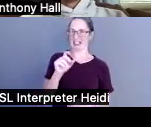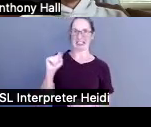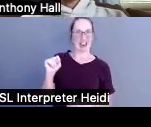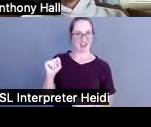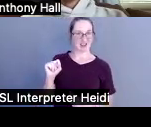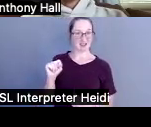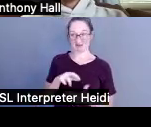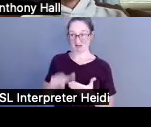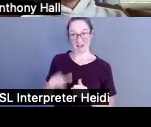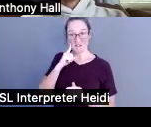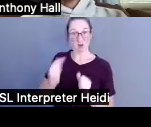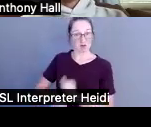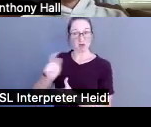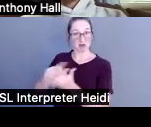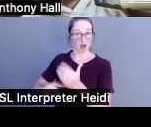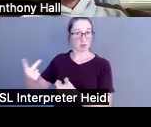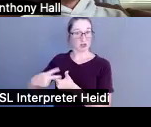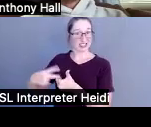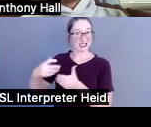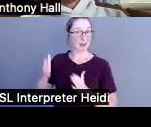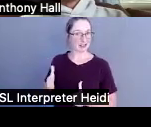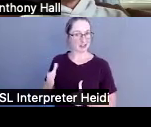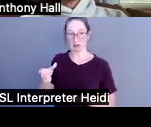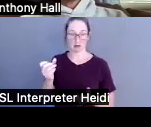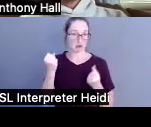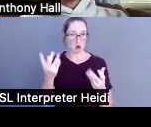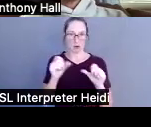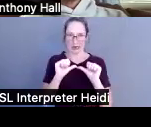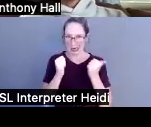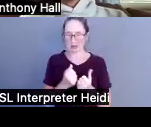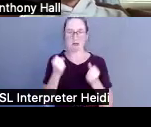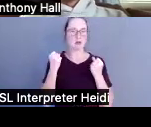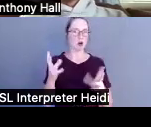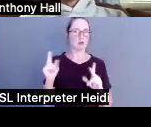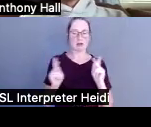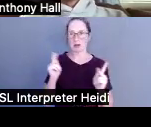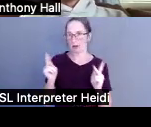the vast majority of our participants. So many agencies, so many people,